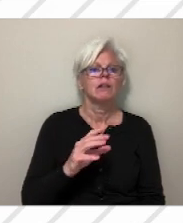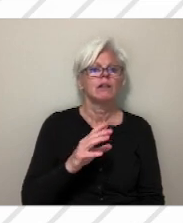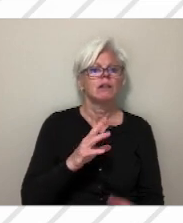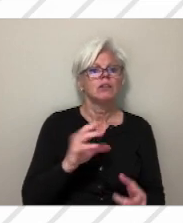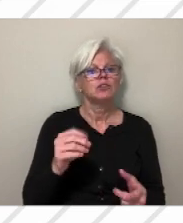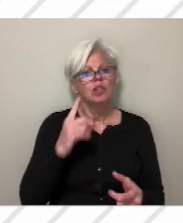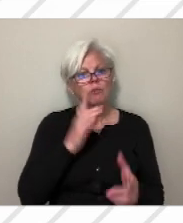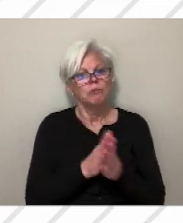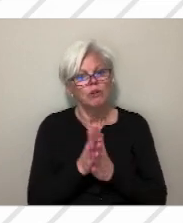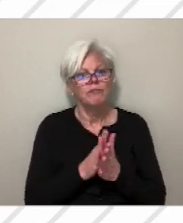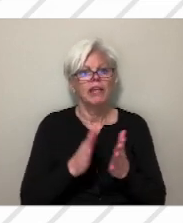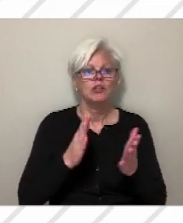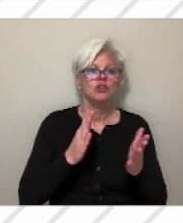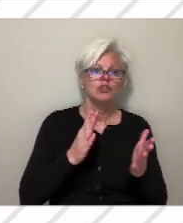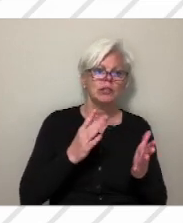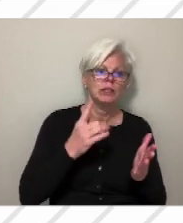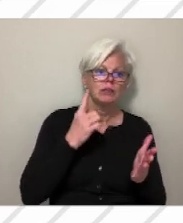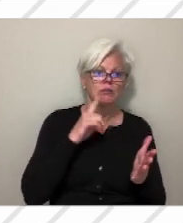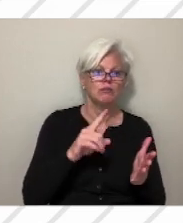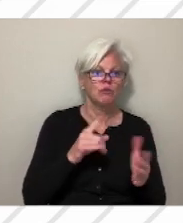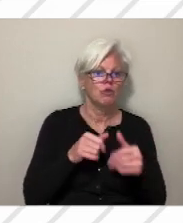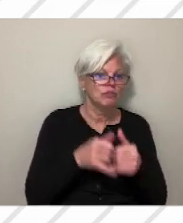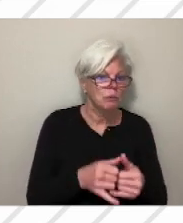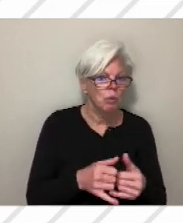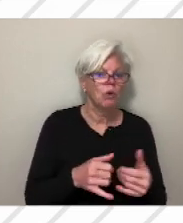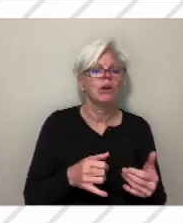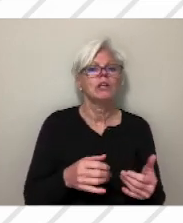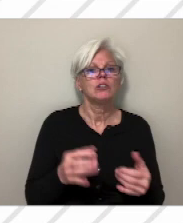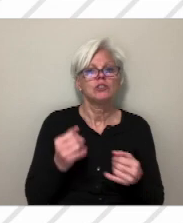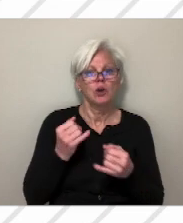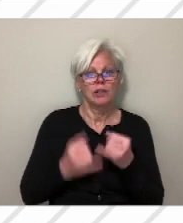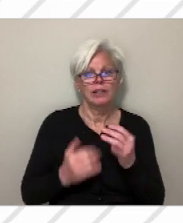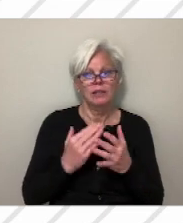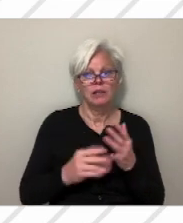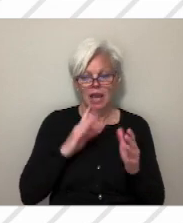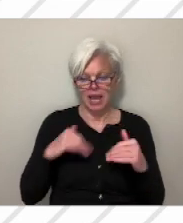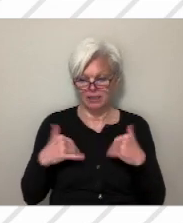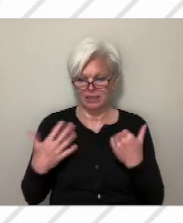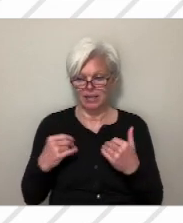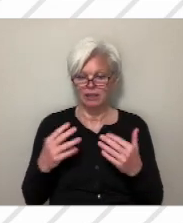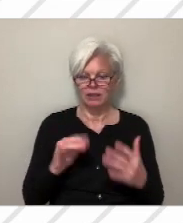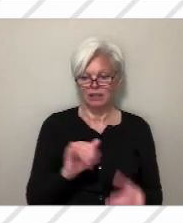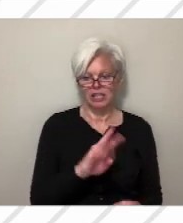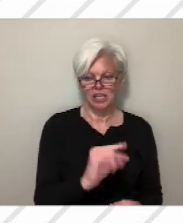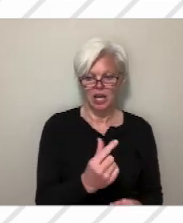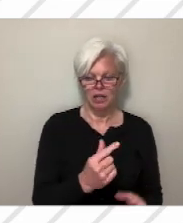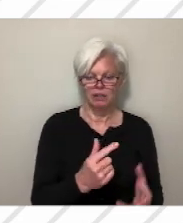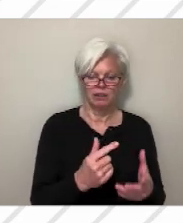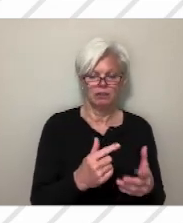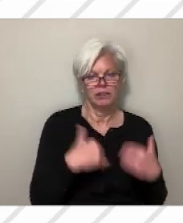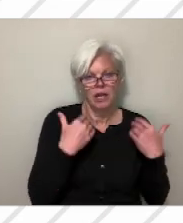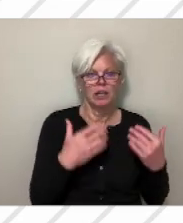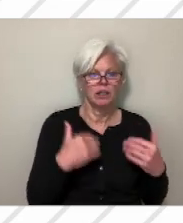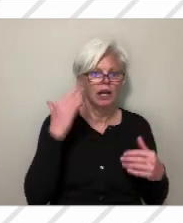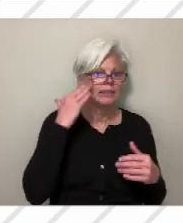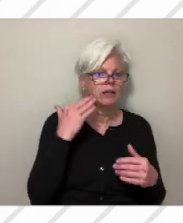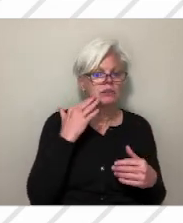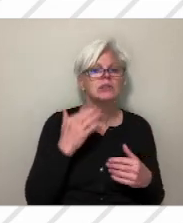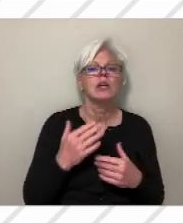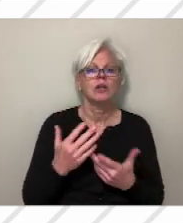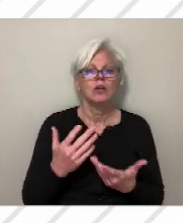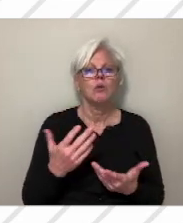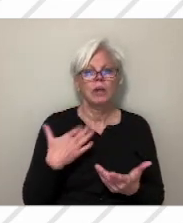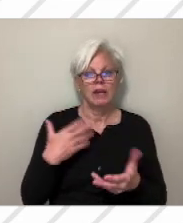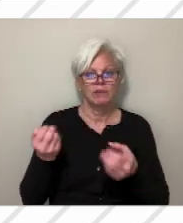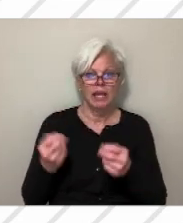during this last stretch of brain development, that is adolescence and young adulthood, we have the opportunity